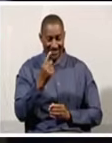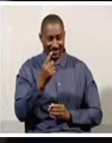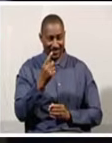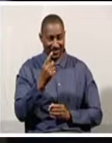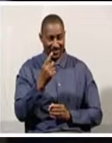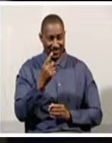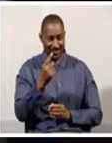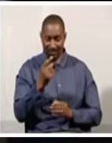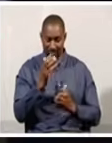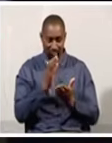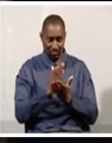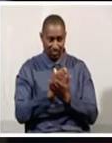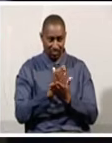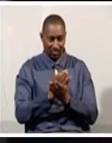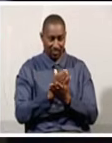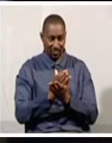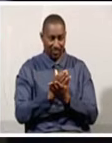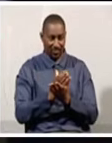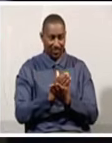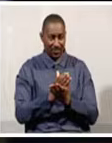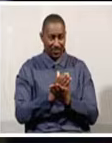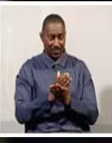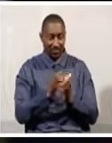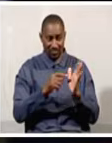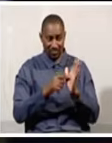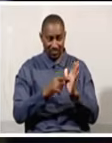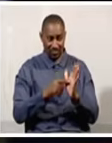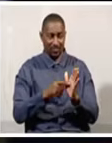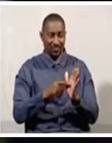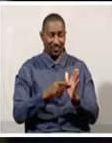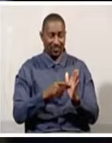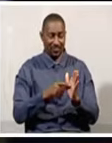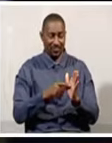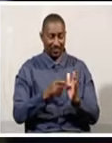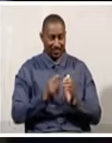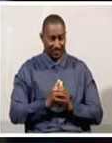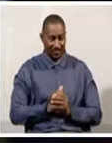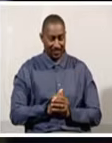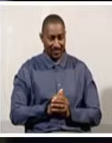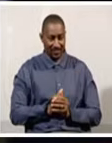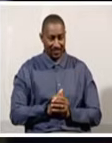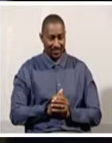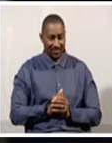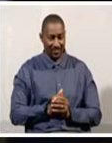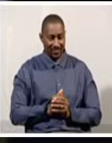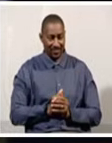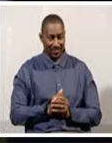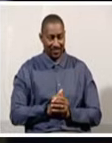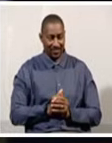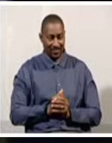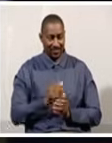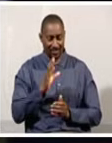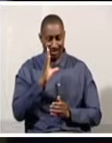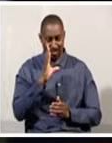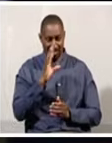It's really who he is, because I think the first time that I sat next to him around the dinner table, and when I spoke to